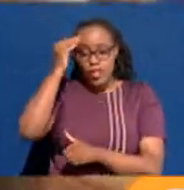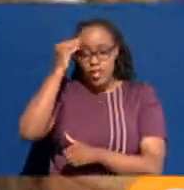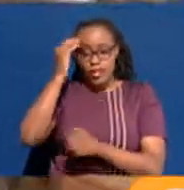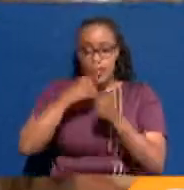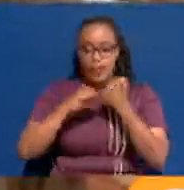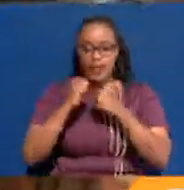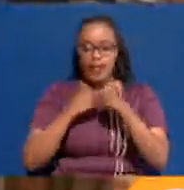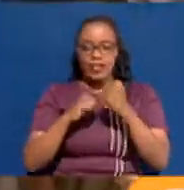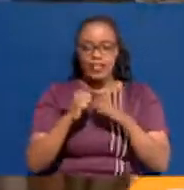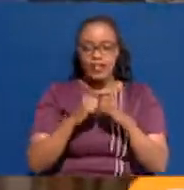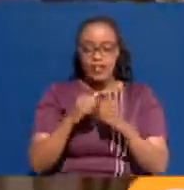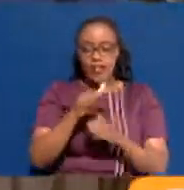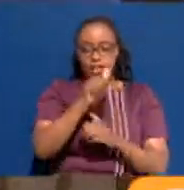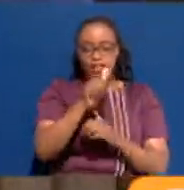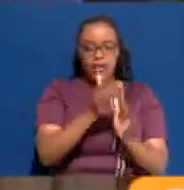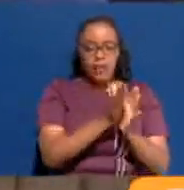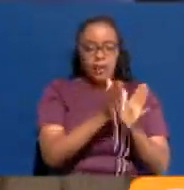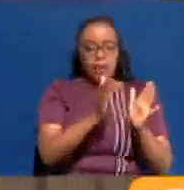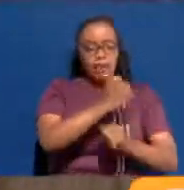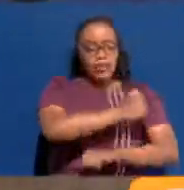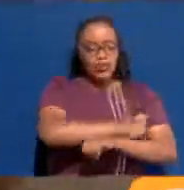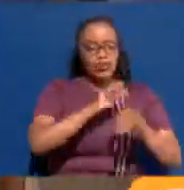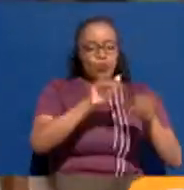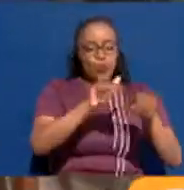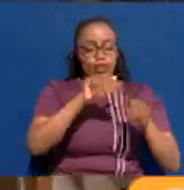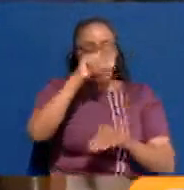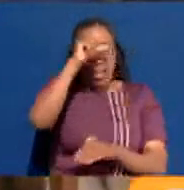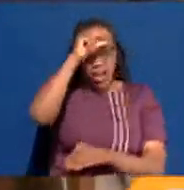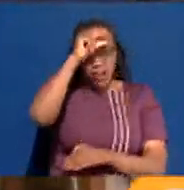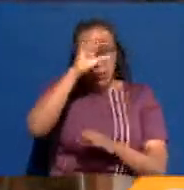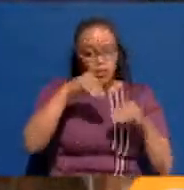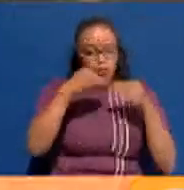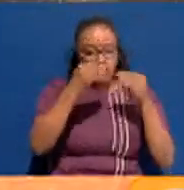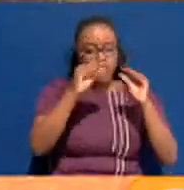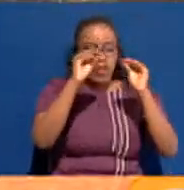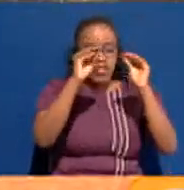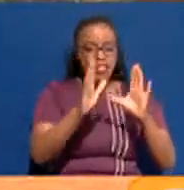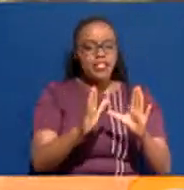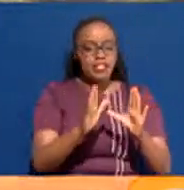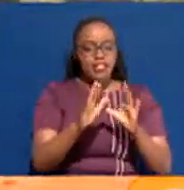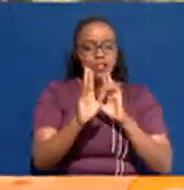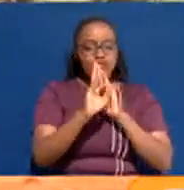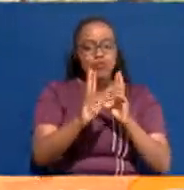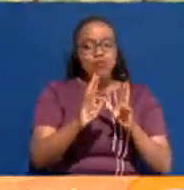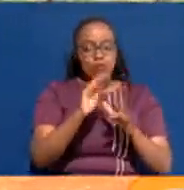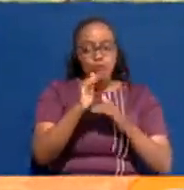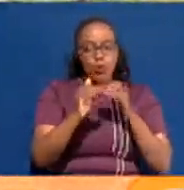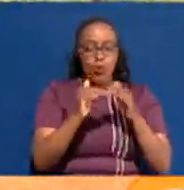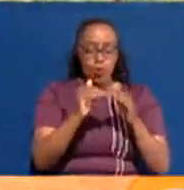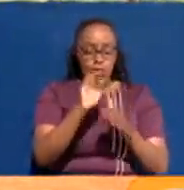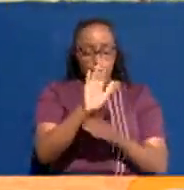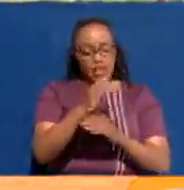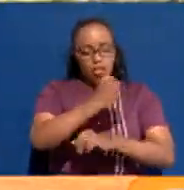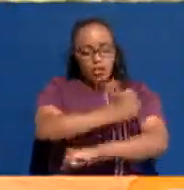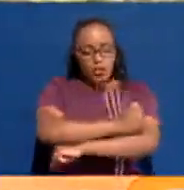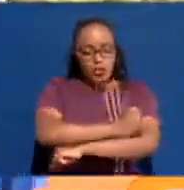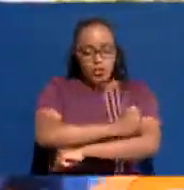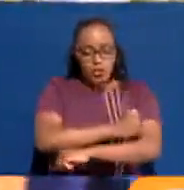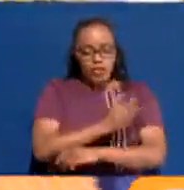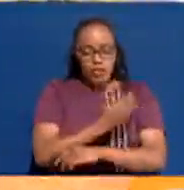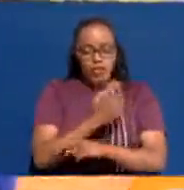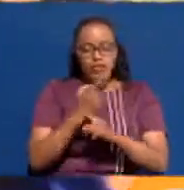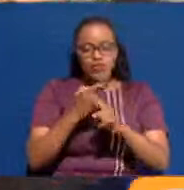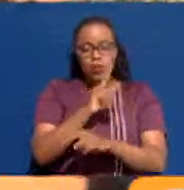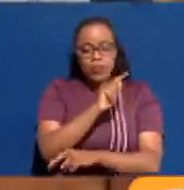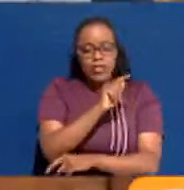activities, their counterparts in public schools are still waiting on the government-provided teachers to report to all of the schools. A source within the